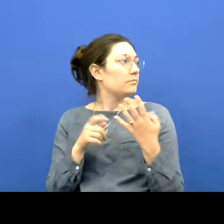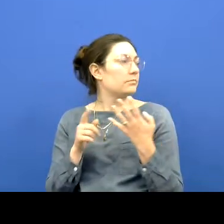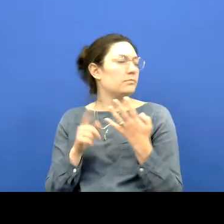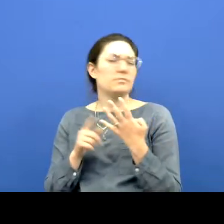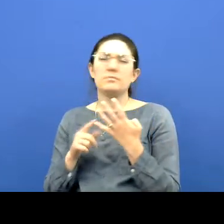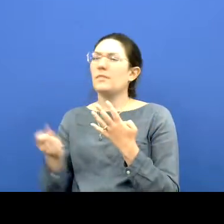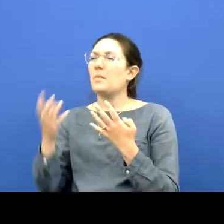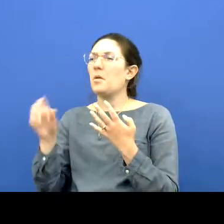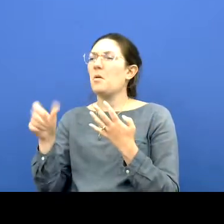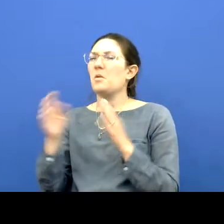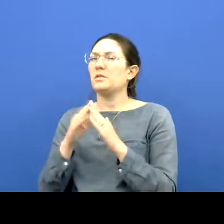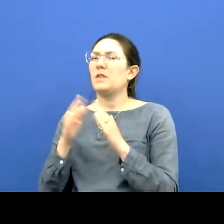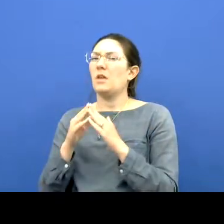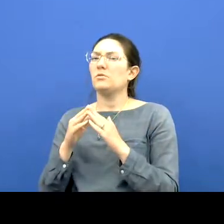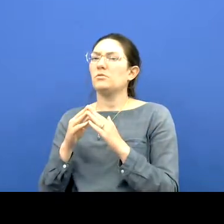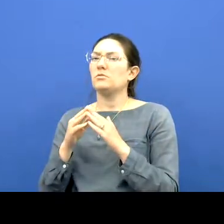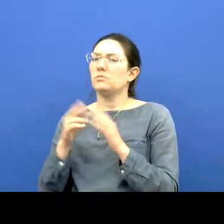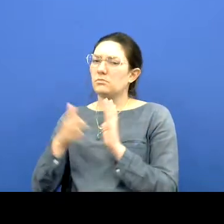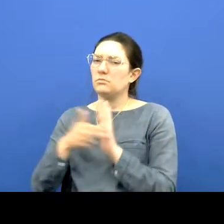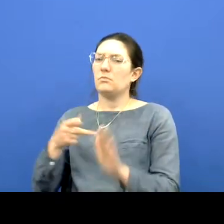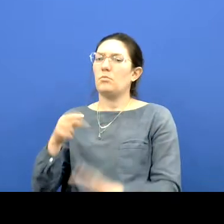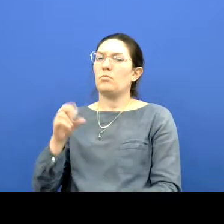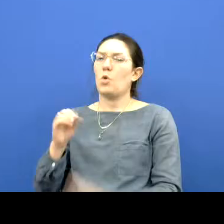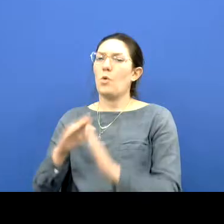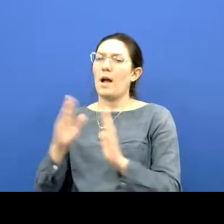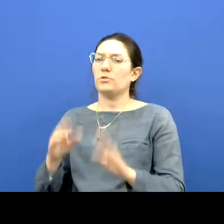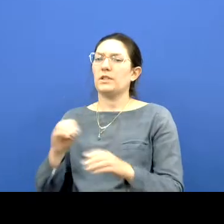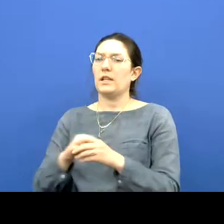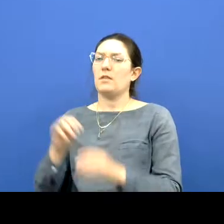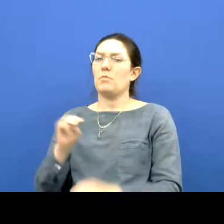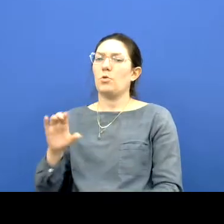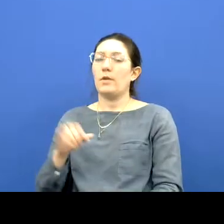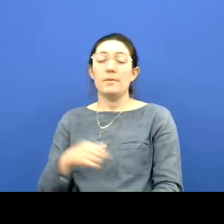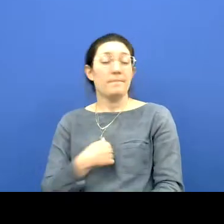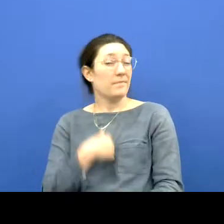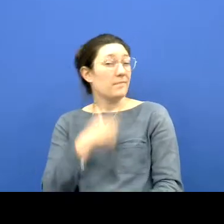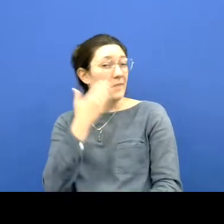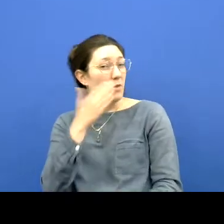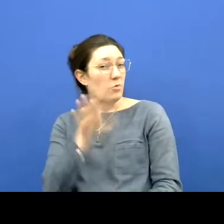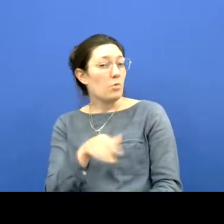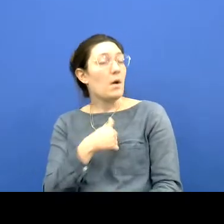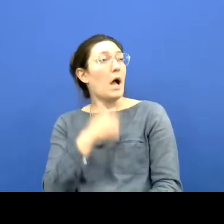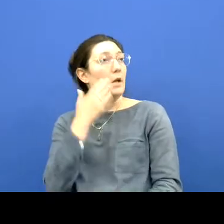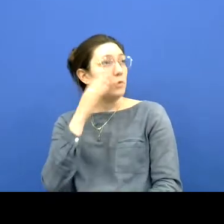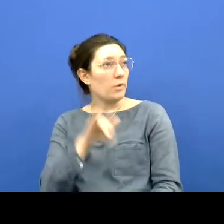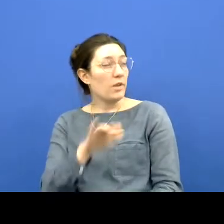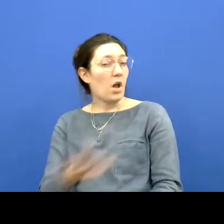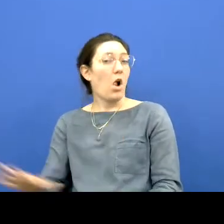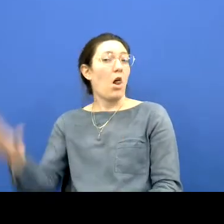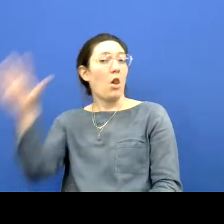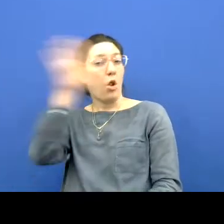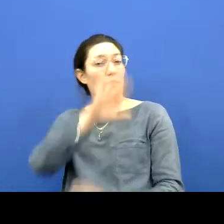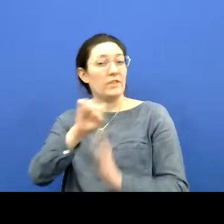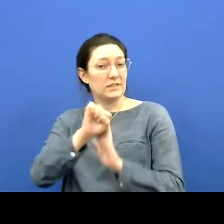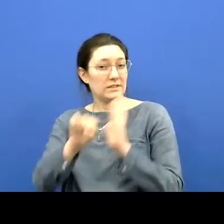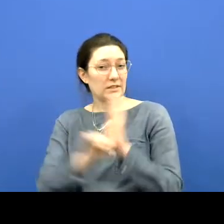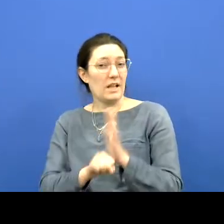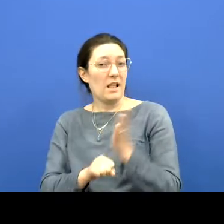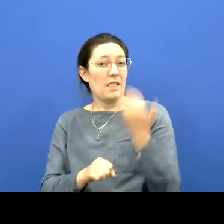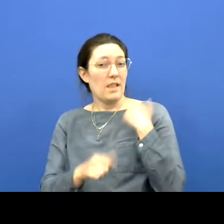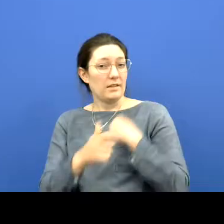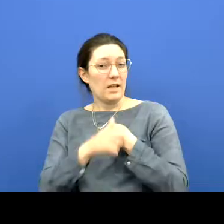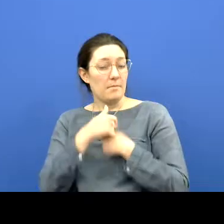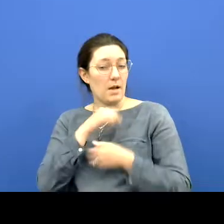towns in Monroe County are pro-housing? I don't know that answer. I know across the state, last count I saw was